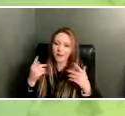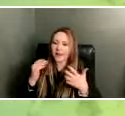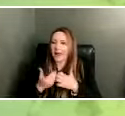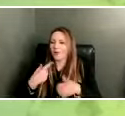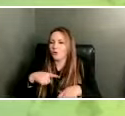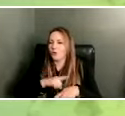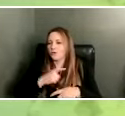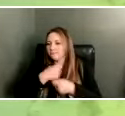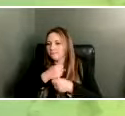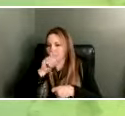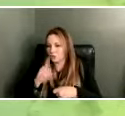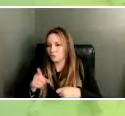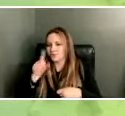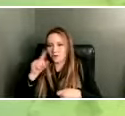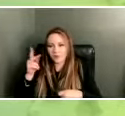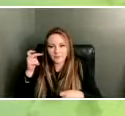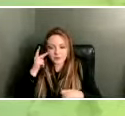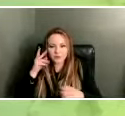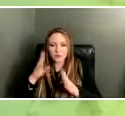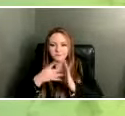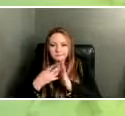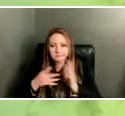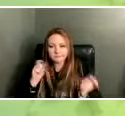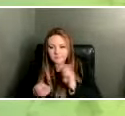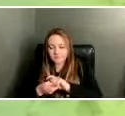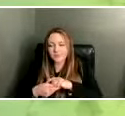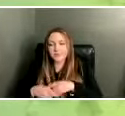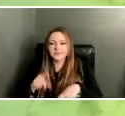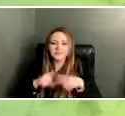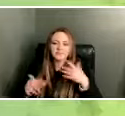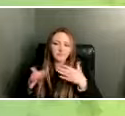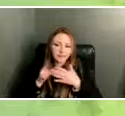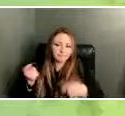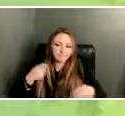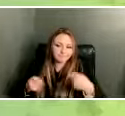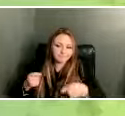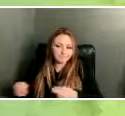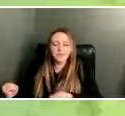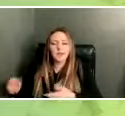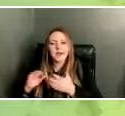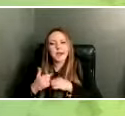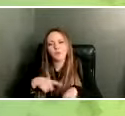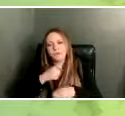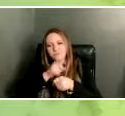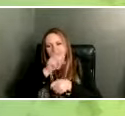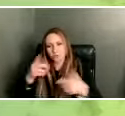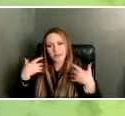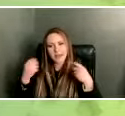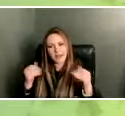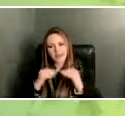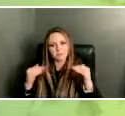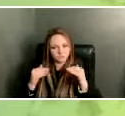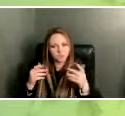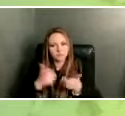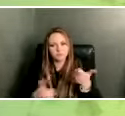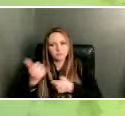ensure, as political agendas may change and different leaderships may change, how do we ensure that health equity stays at the forefront of